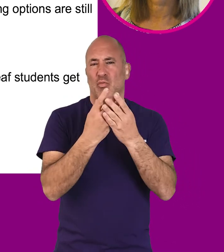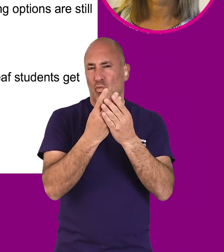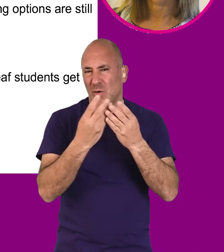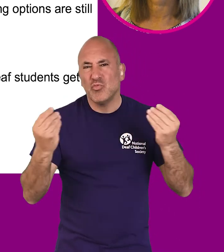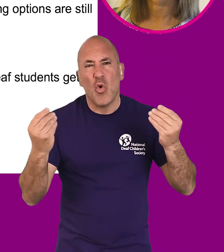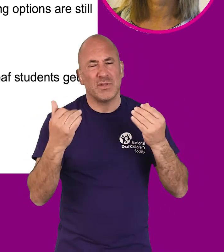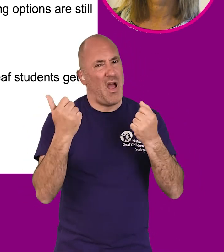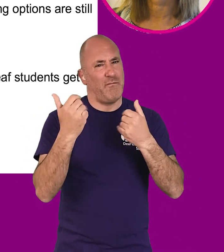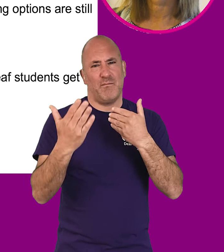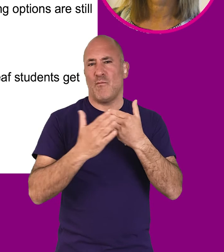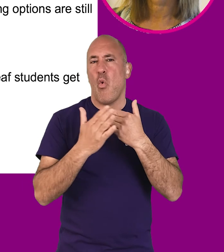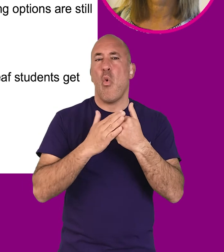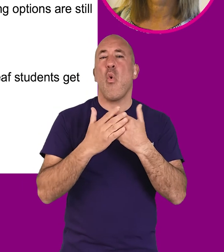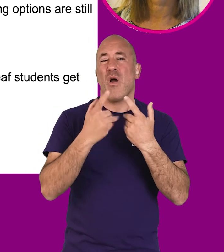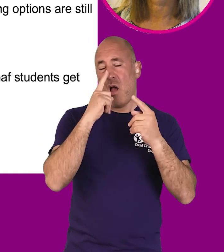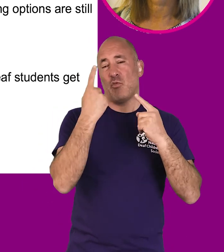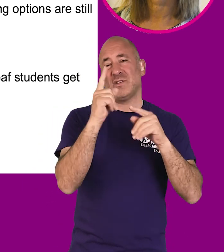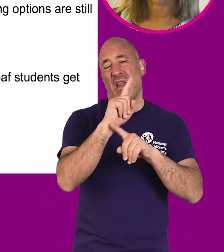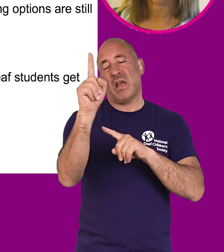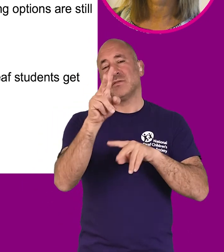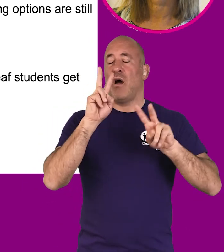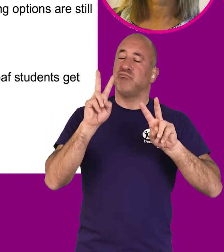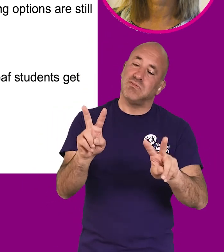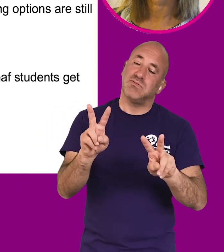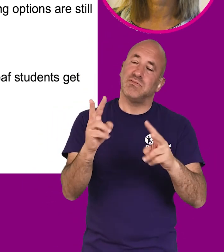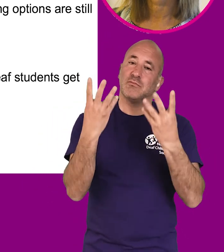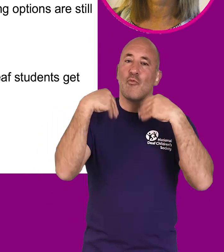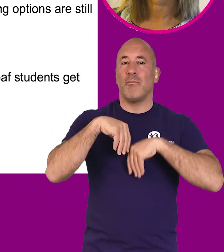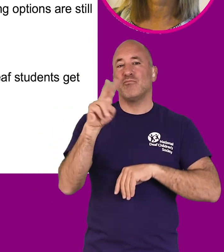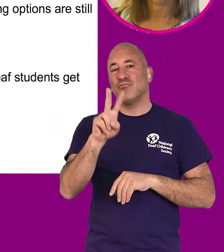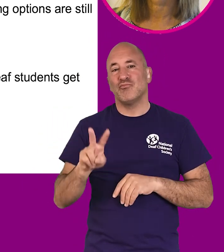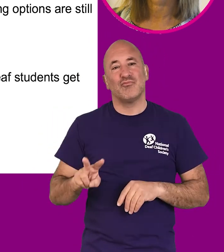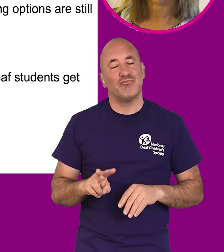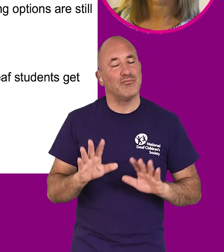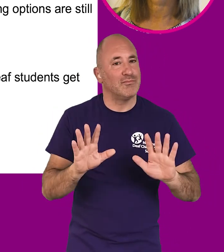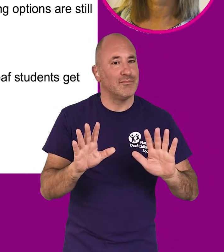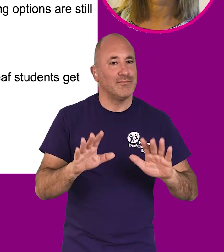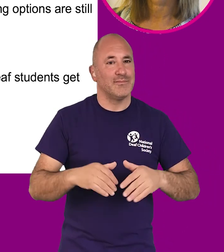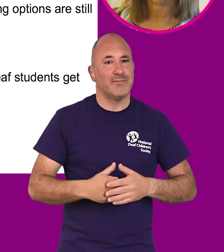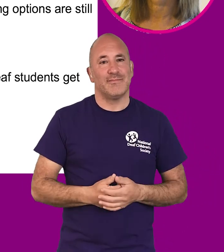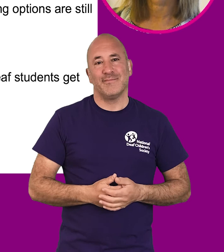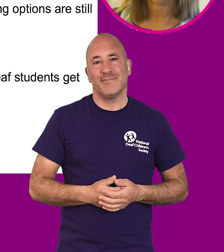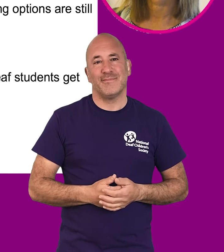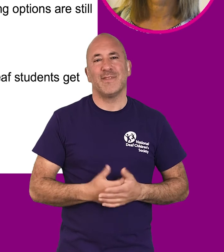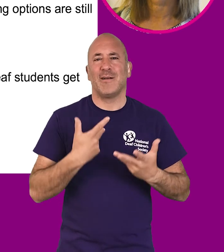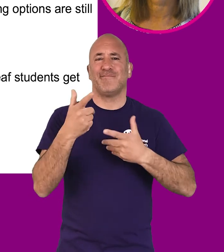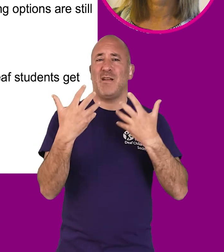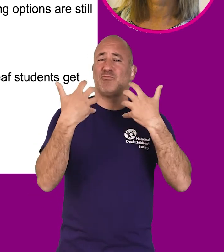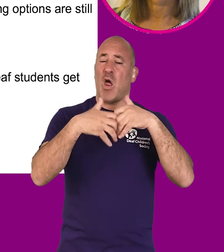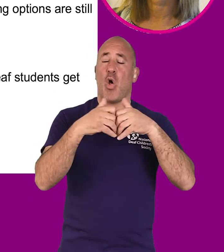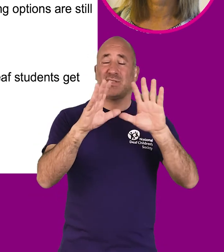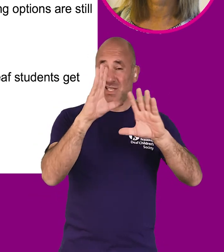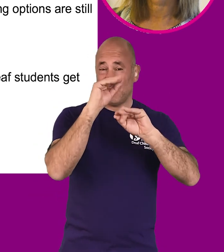a lot more information, lots more resources, and you can have a look through those in your own time. But as